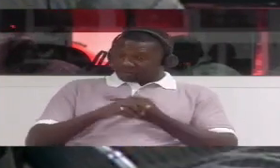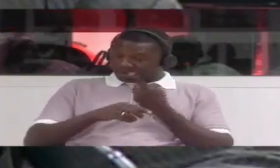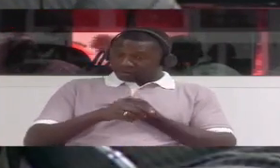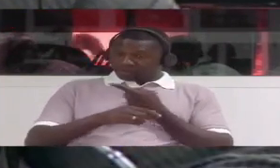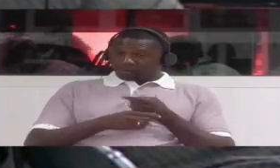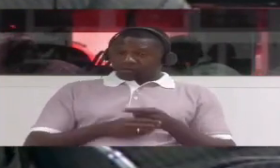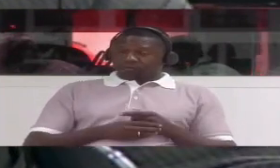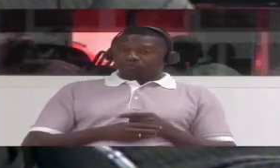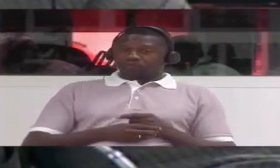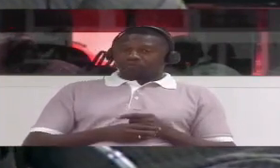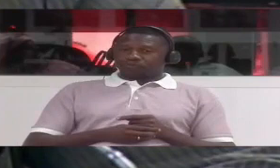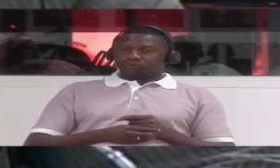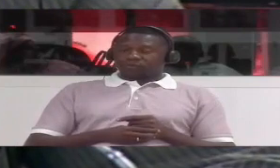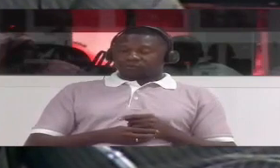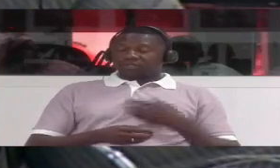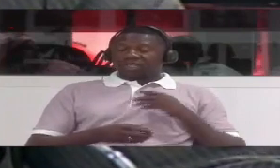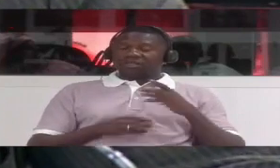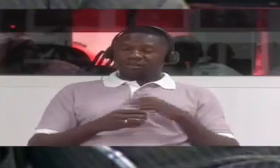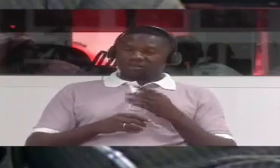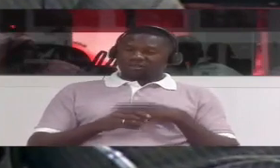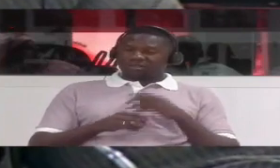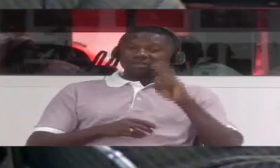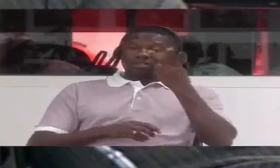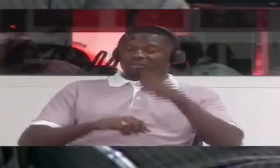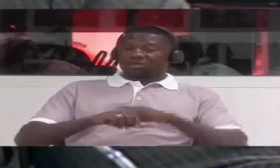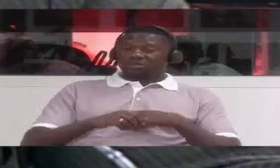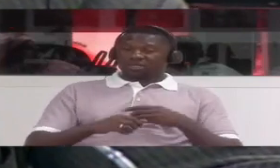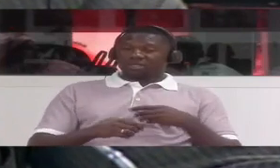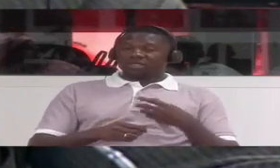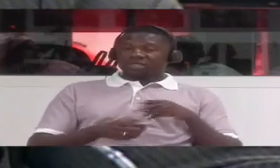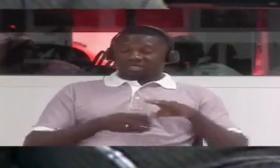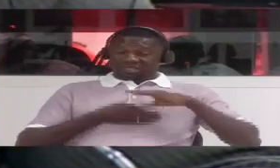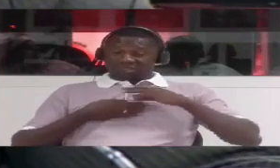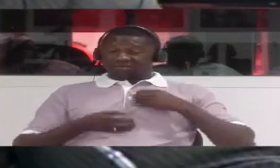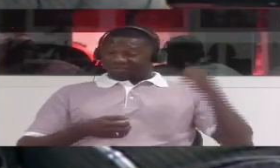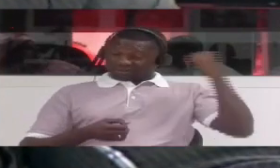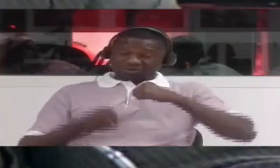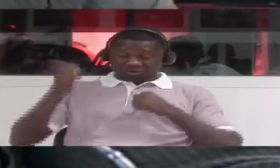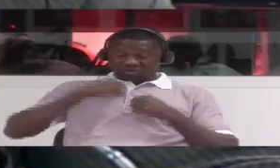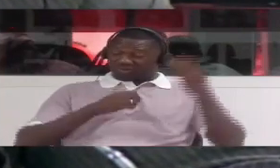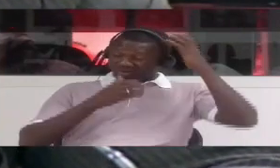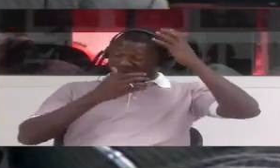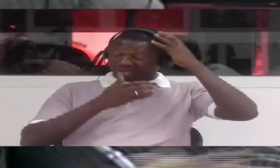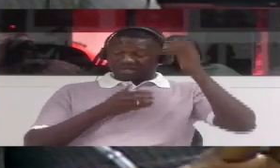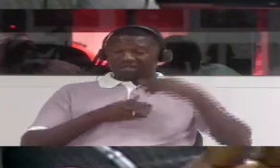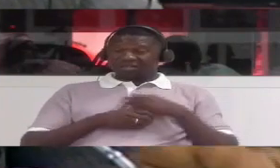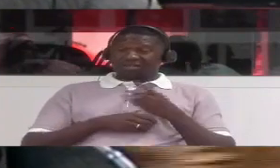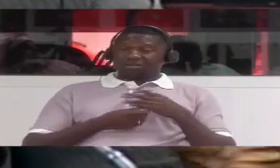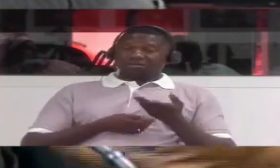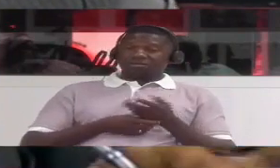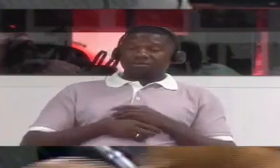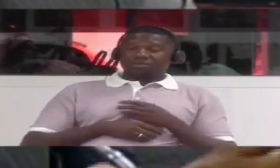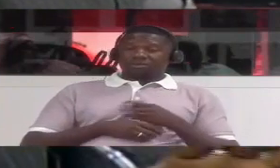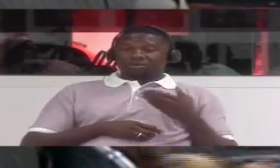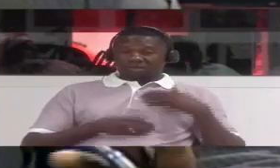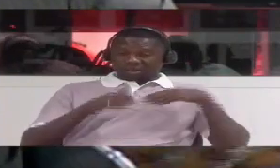one, I think I received knocks more on the head than anywhere. And when I came to the room, there were a lot of gadgets. I don't know where